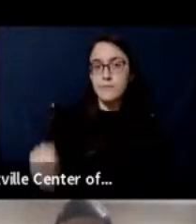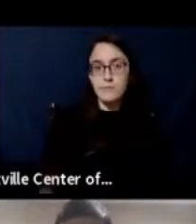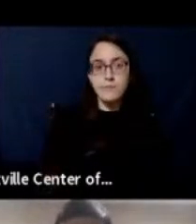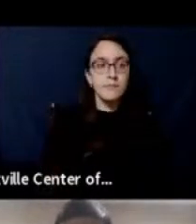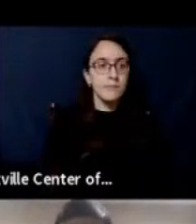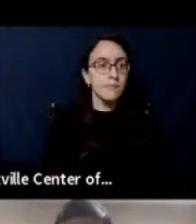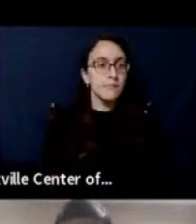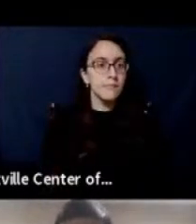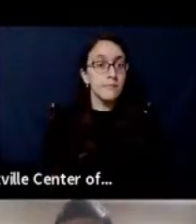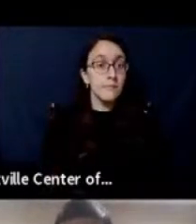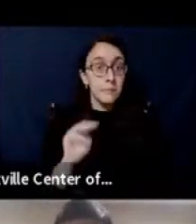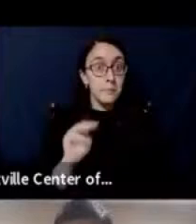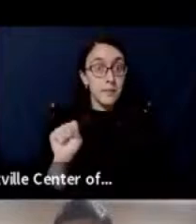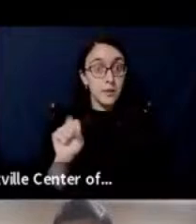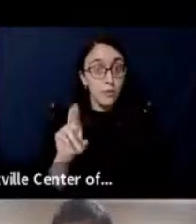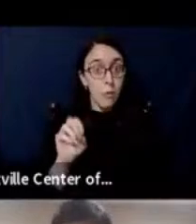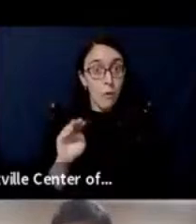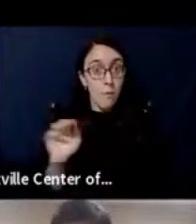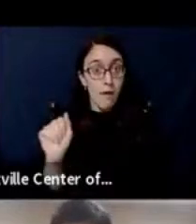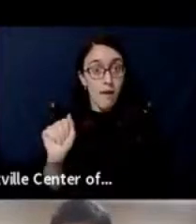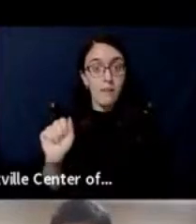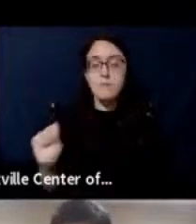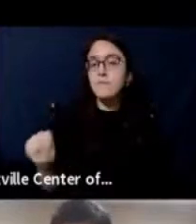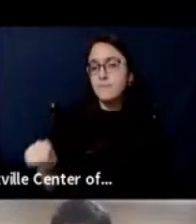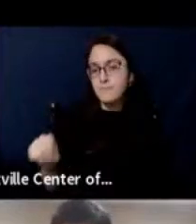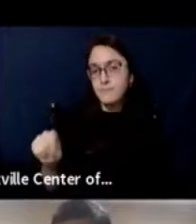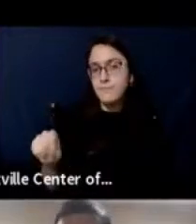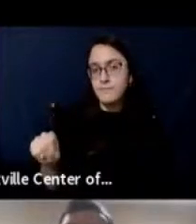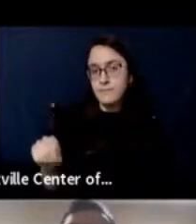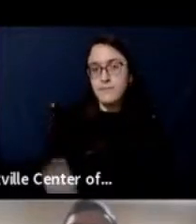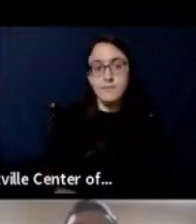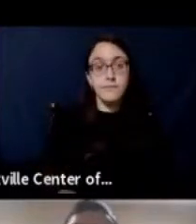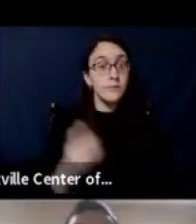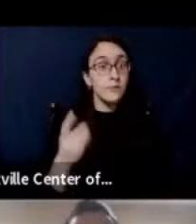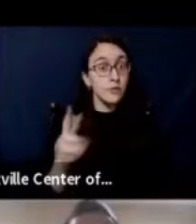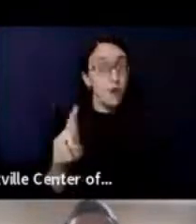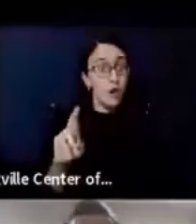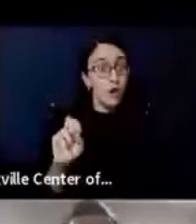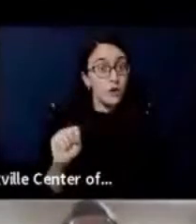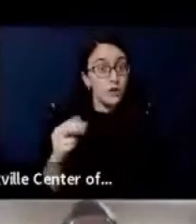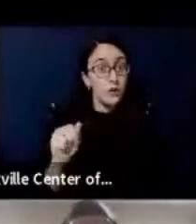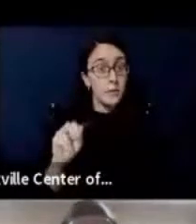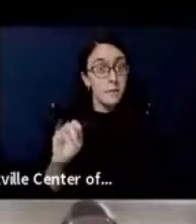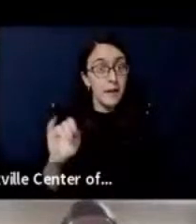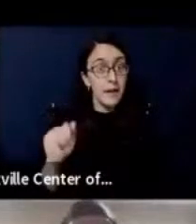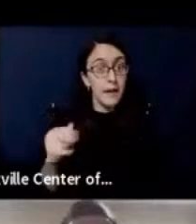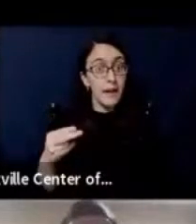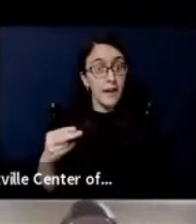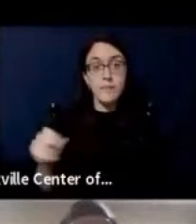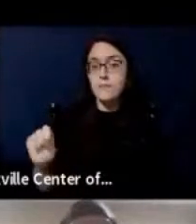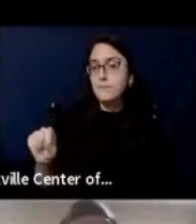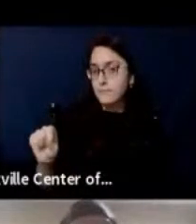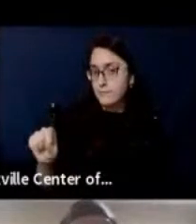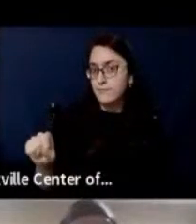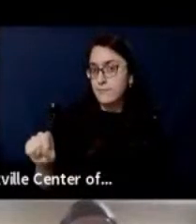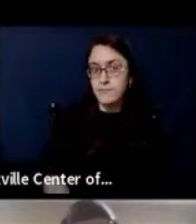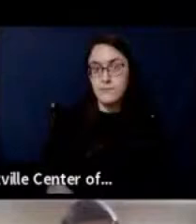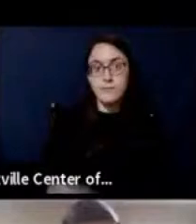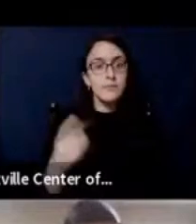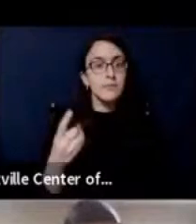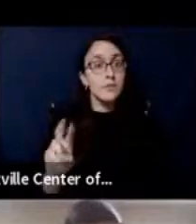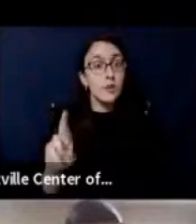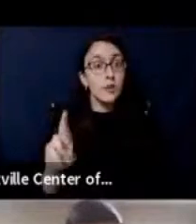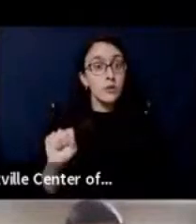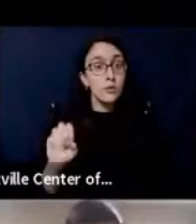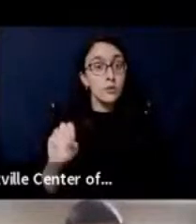Ms. Roma, Yes. Dr. Shamia, Yes. Dr.